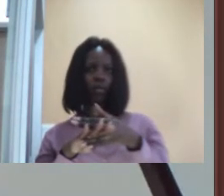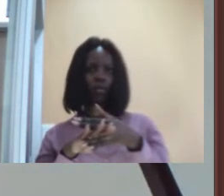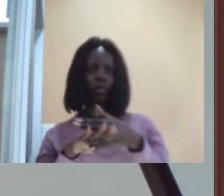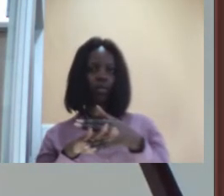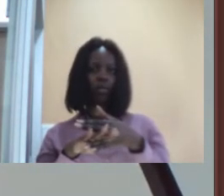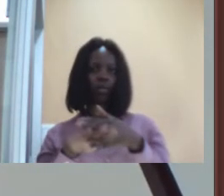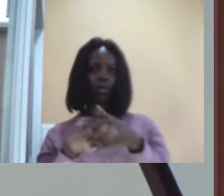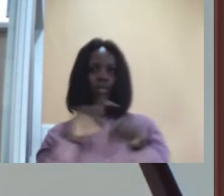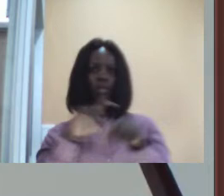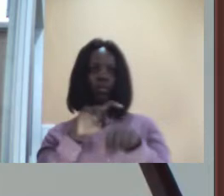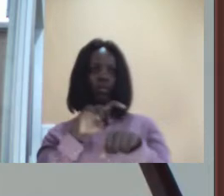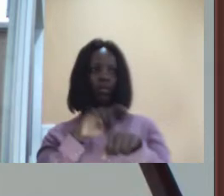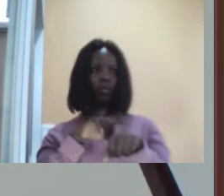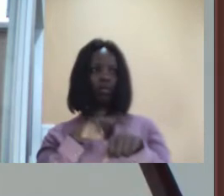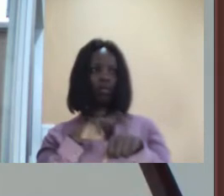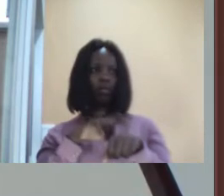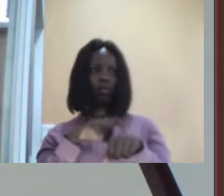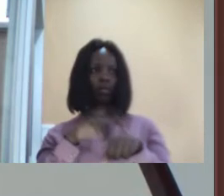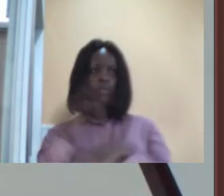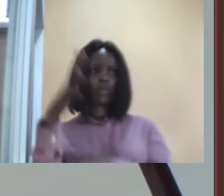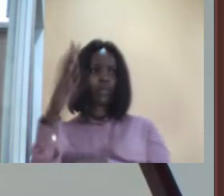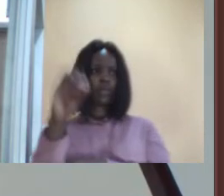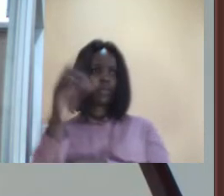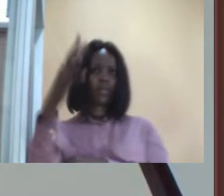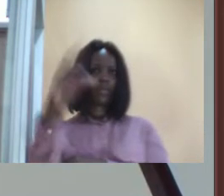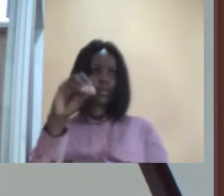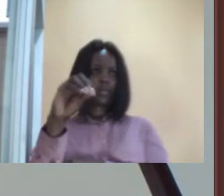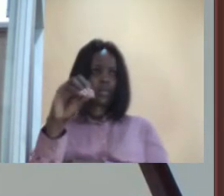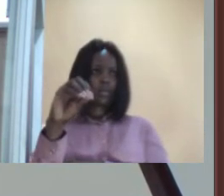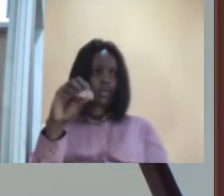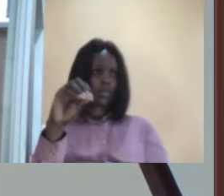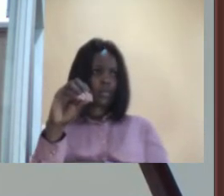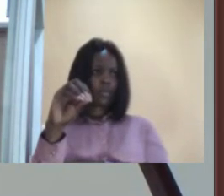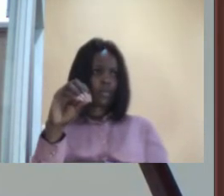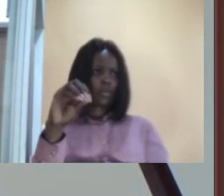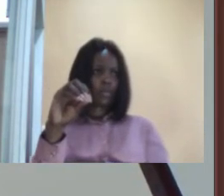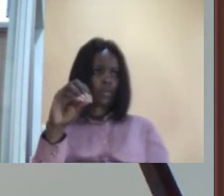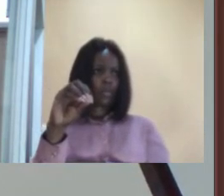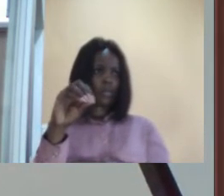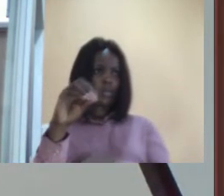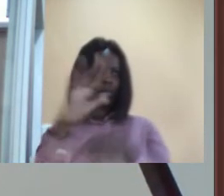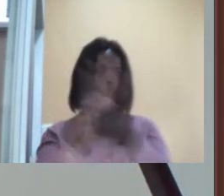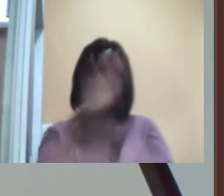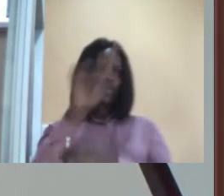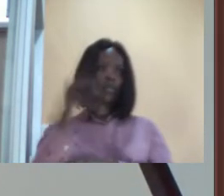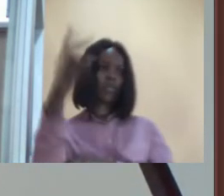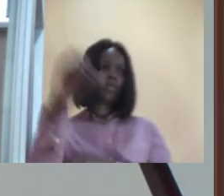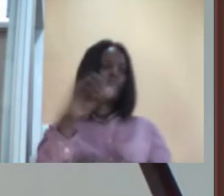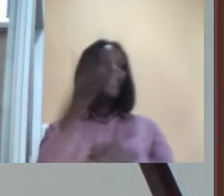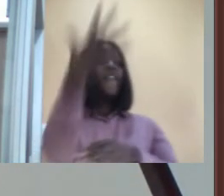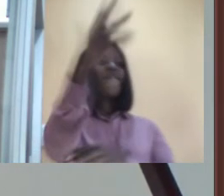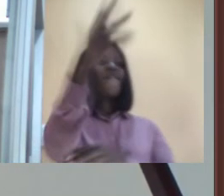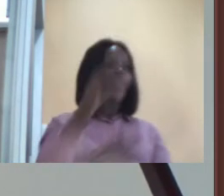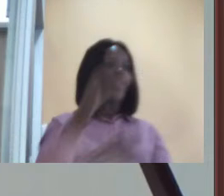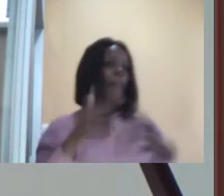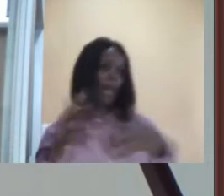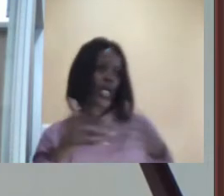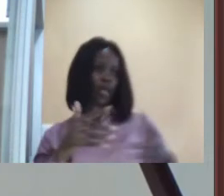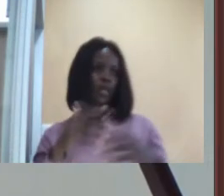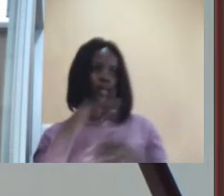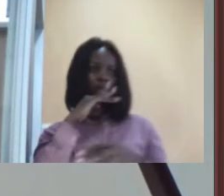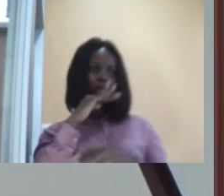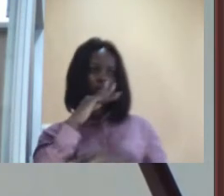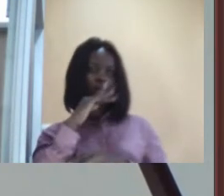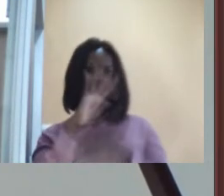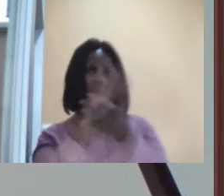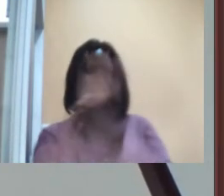to take like 50 minutes, meaning that we need to reconnect at 15:20, at 20 minutes past 3. By that time,